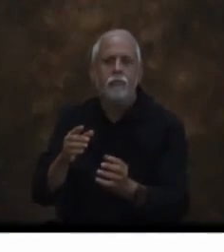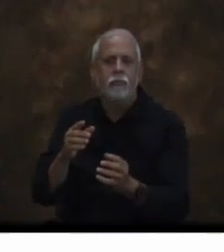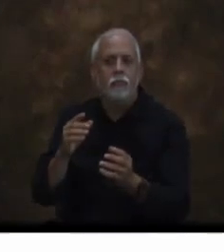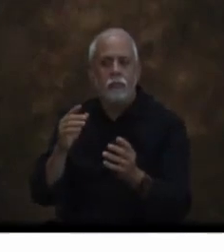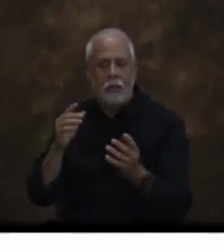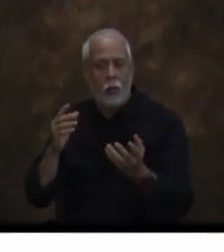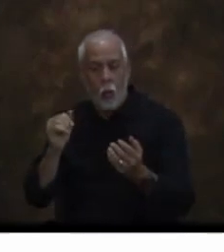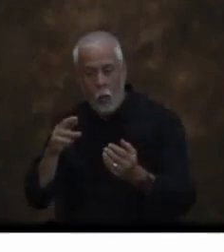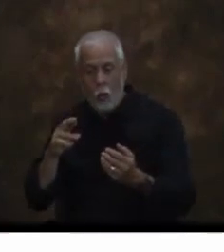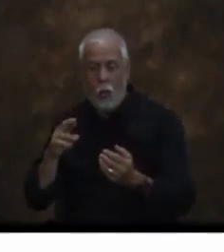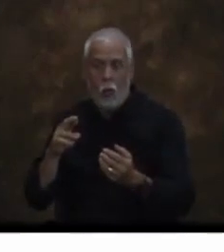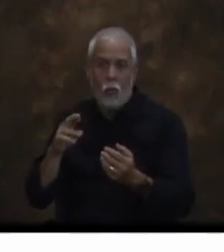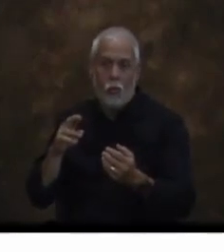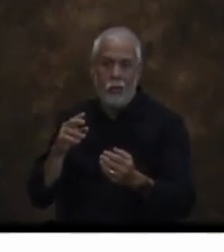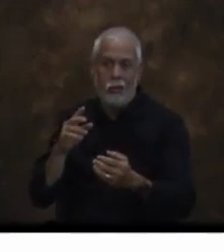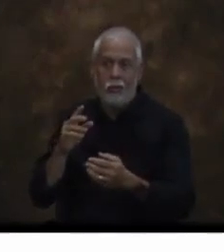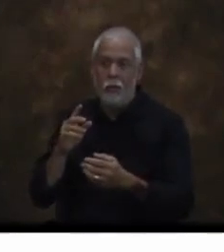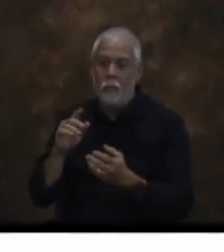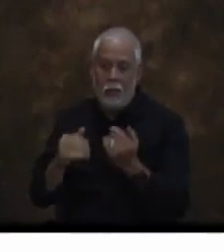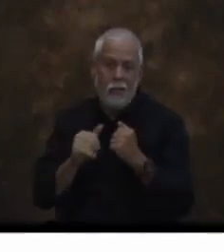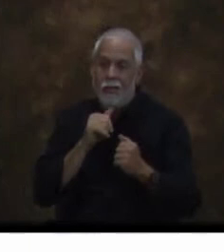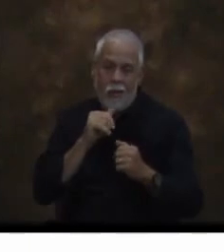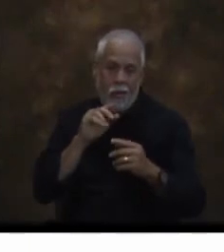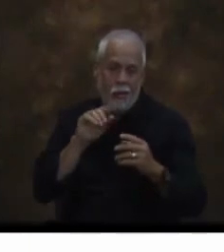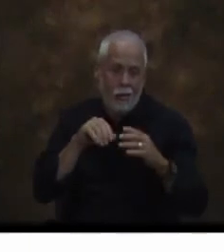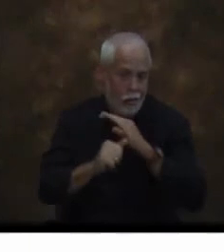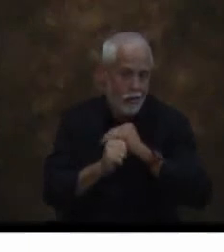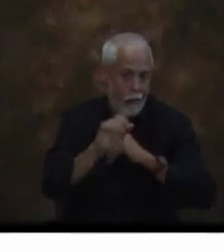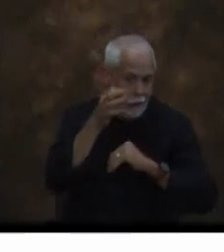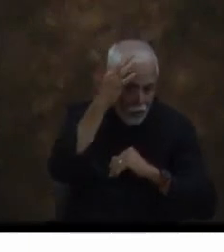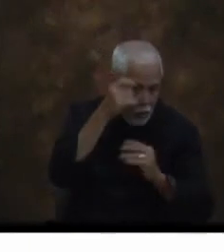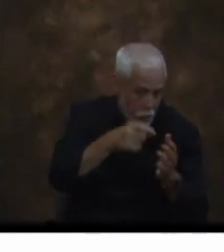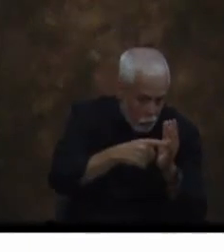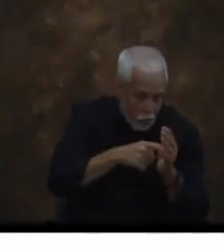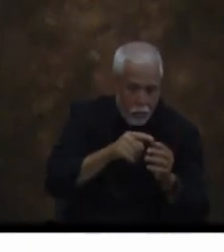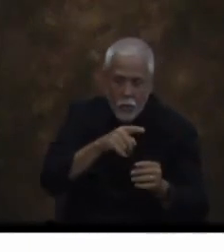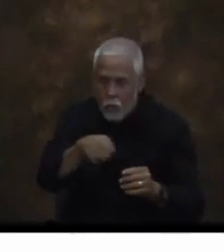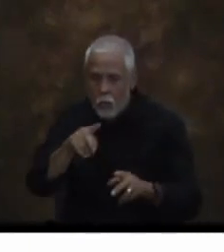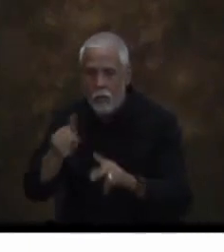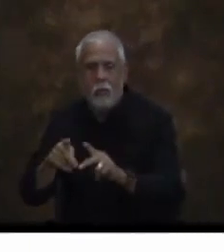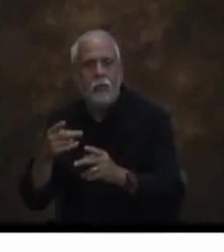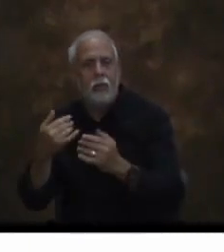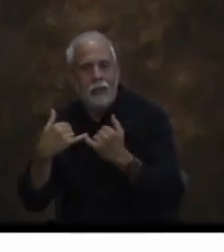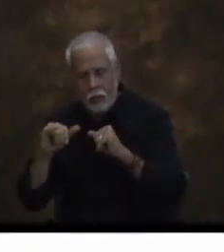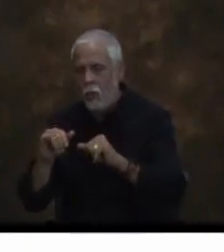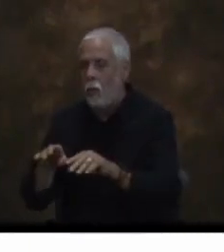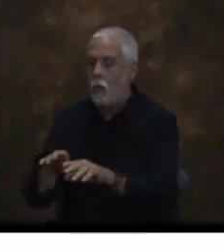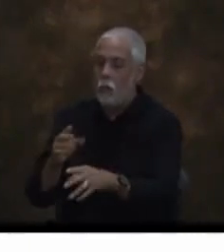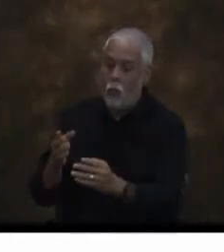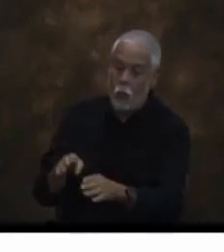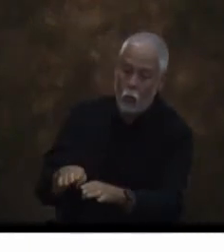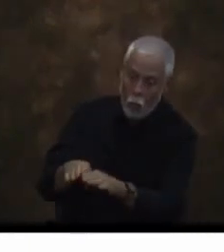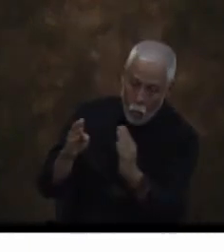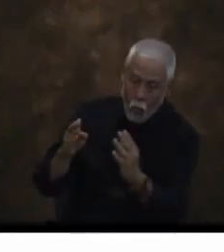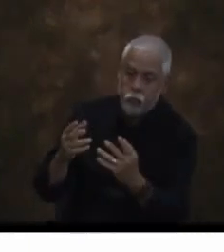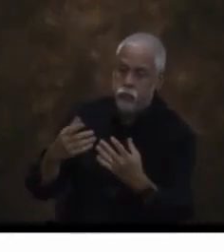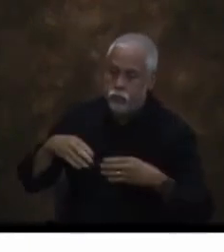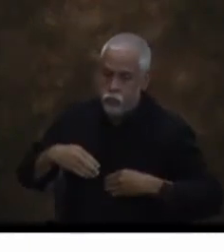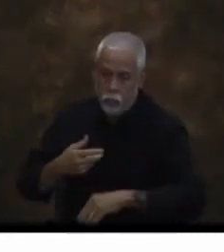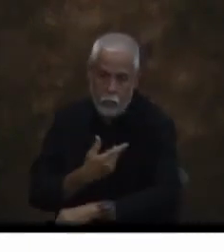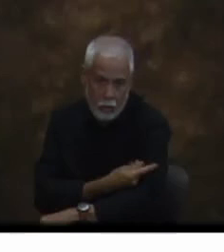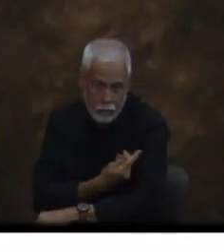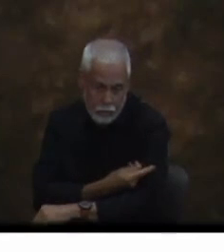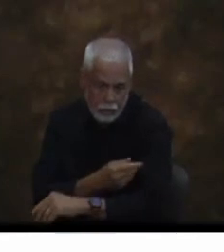haven't been or won't be included in the federal requirement, but may still be open to